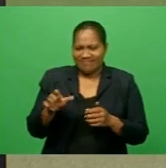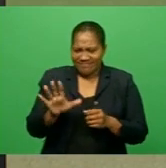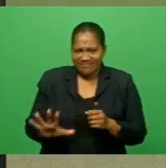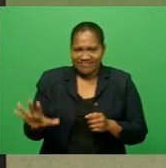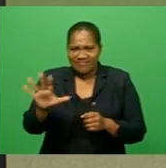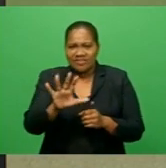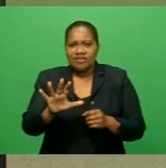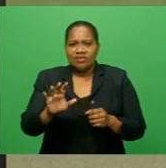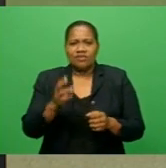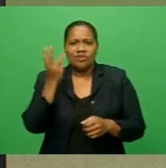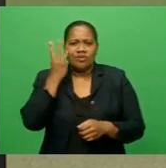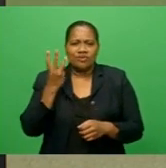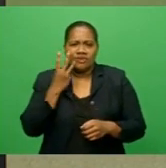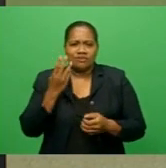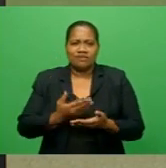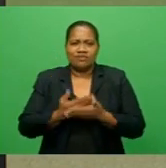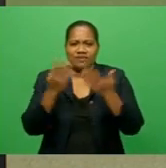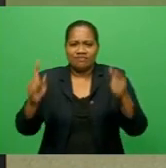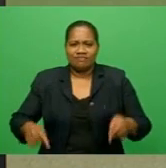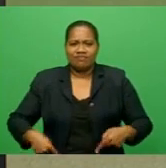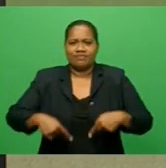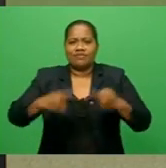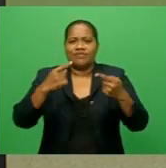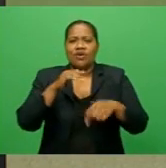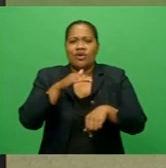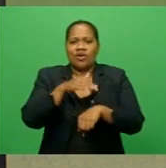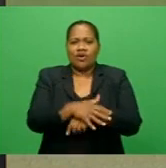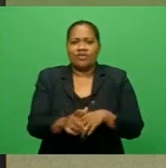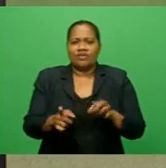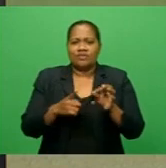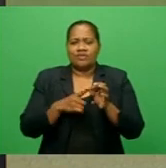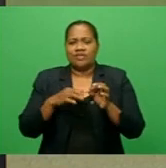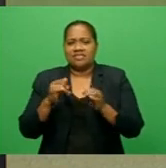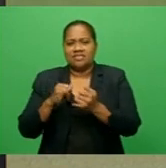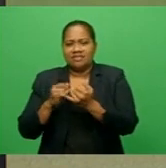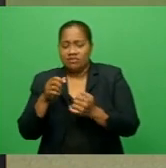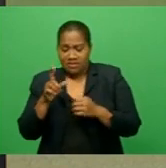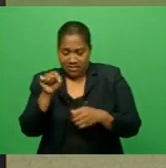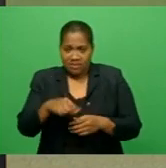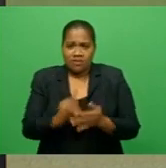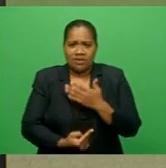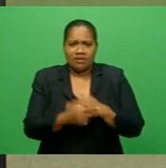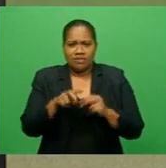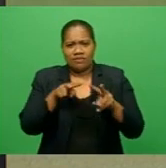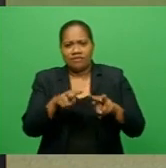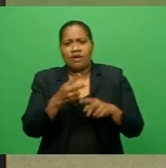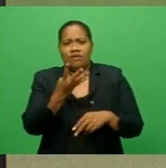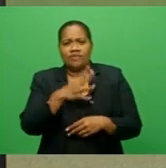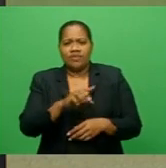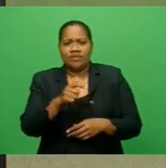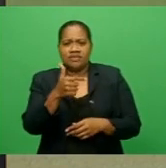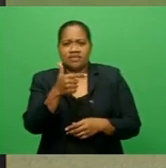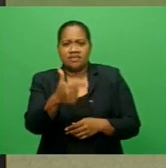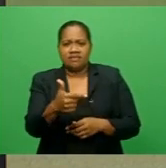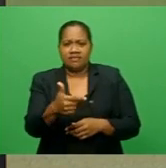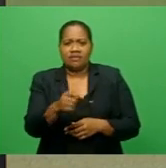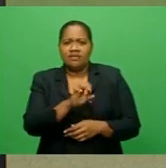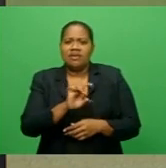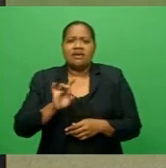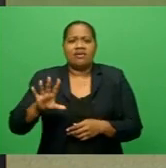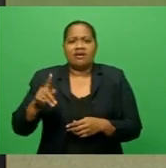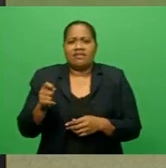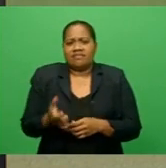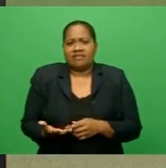with a dominant semi-final victory over Perth Scorchers. Here we look at Skivers' 47 not out after having earlier picked